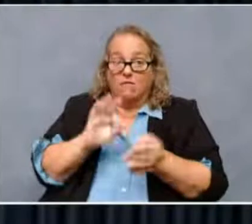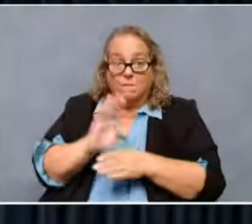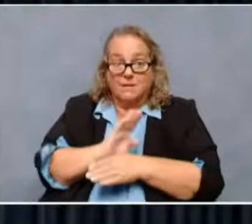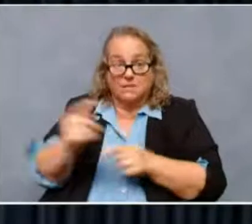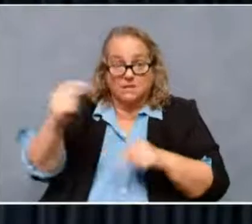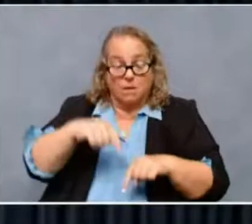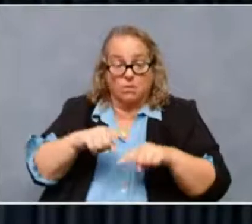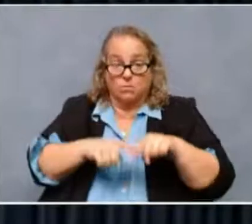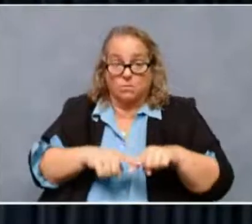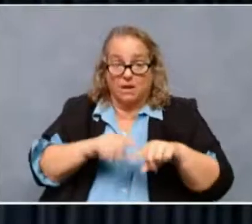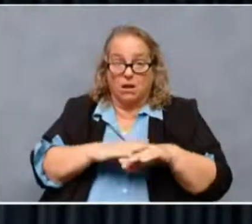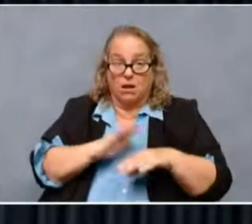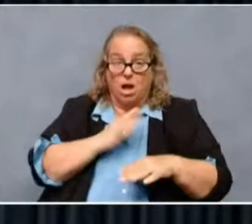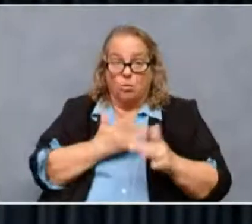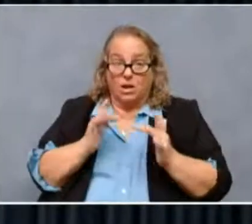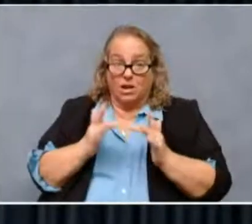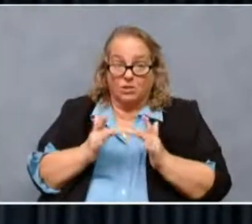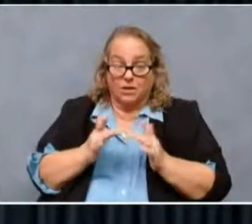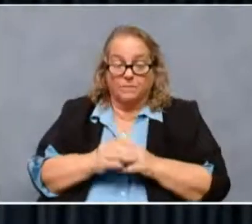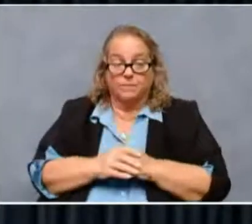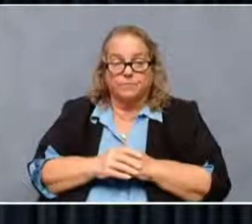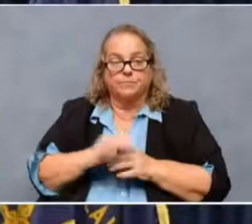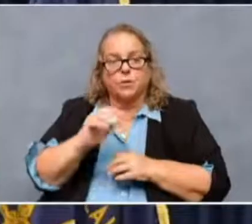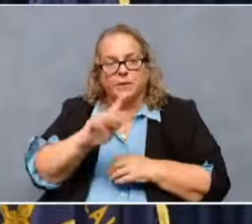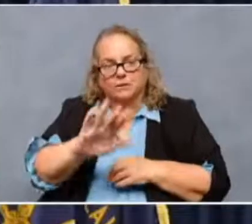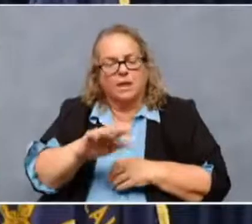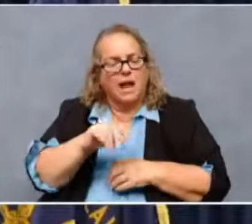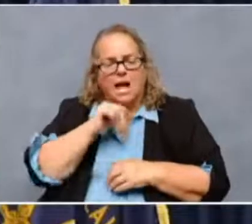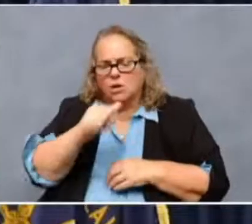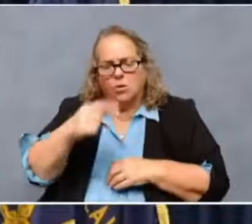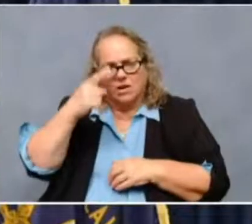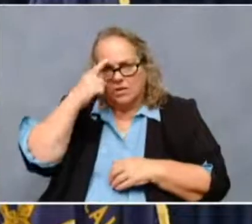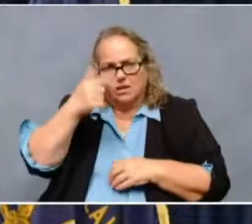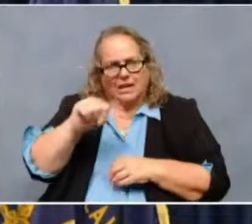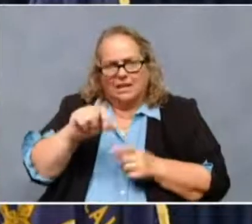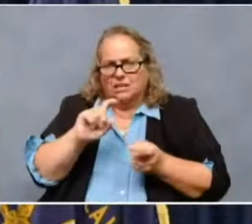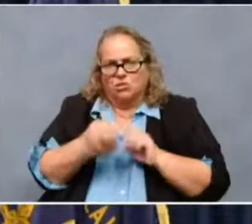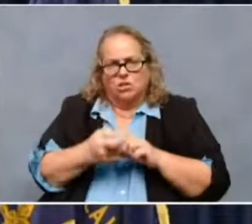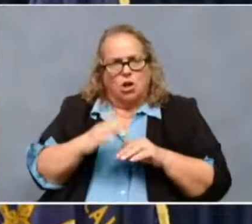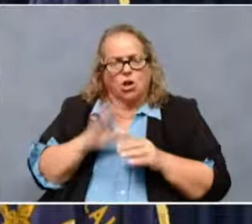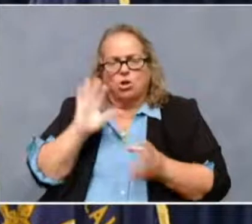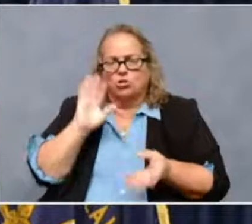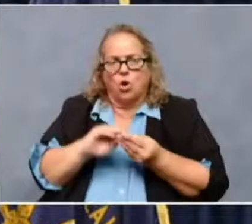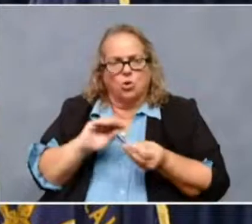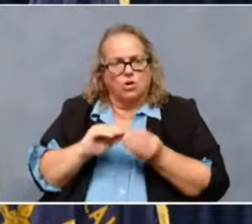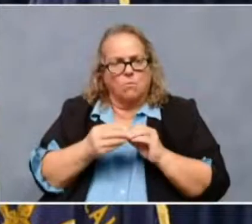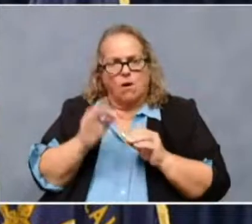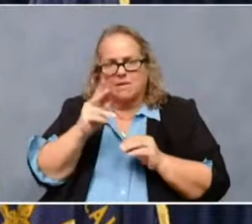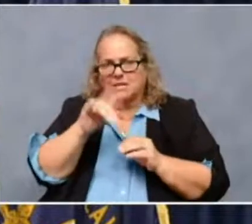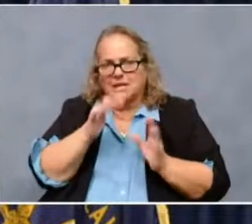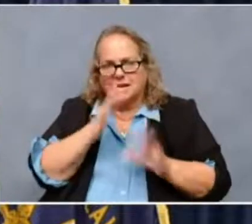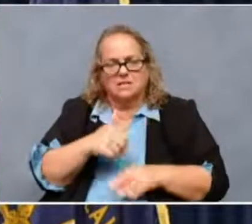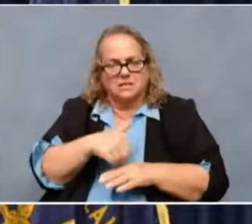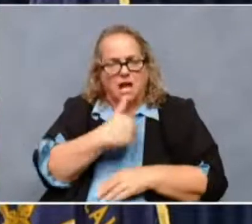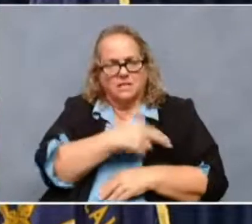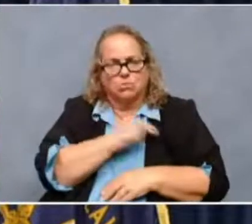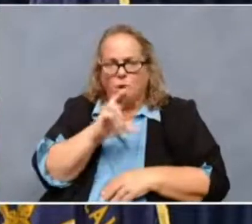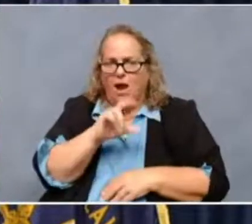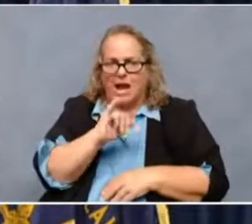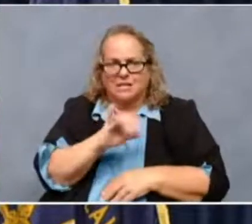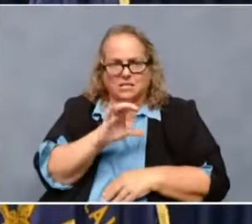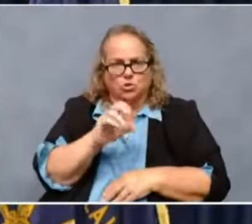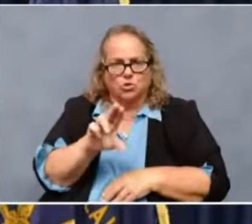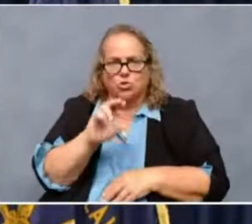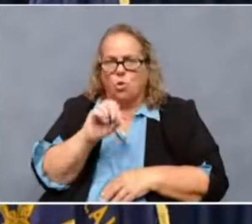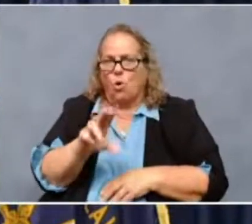So I do not believe that there will be a change in total number of Kentuckians hospitalized or in the ICU or in ventilators, those